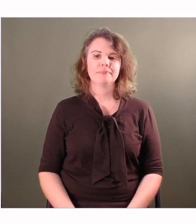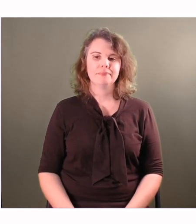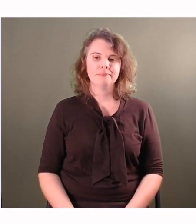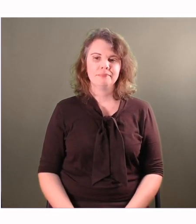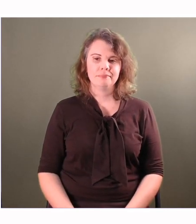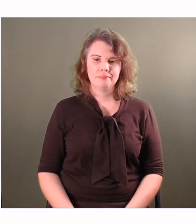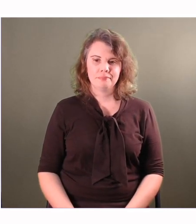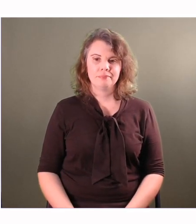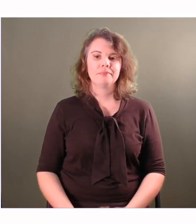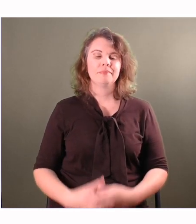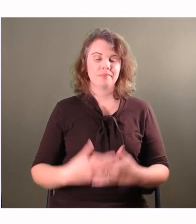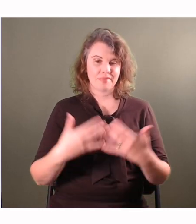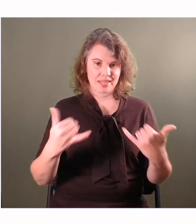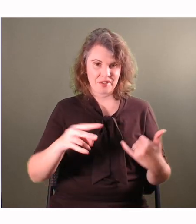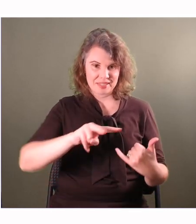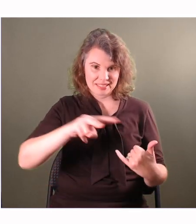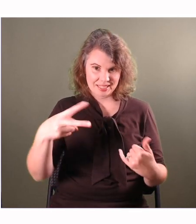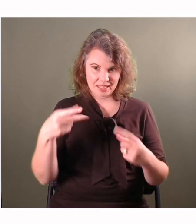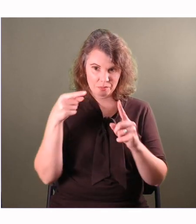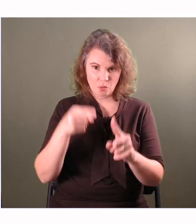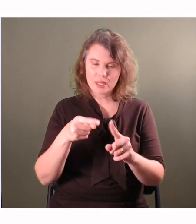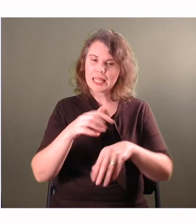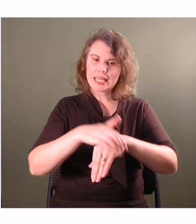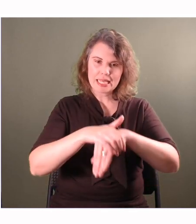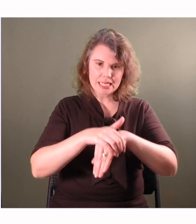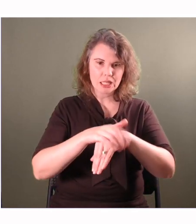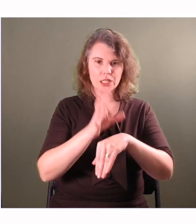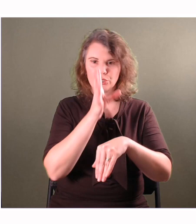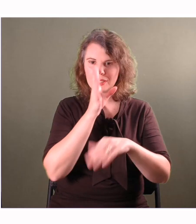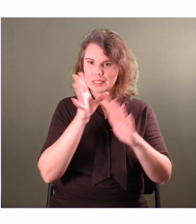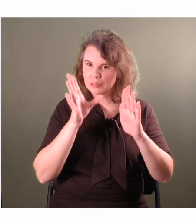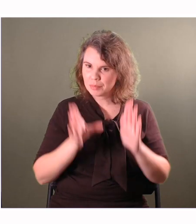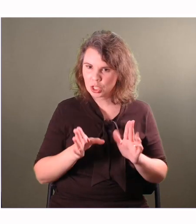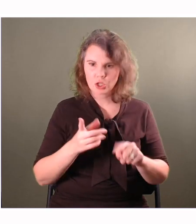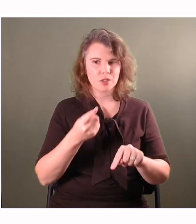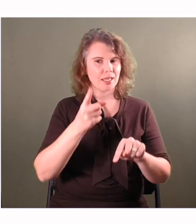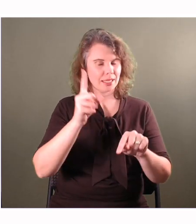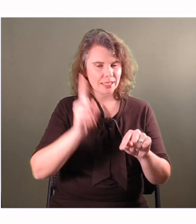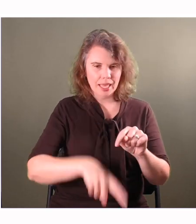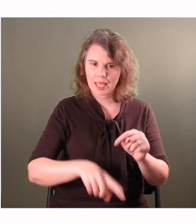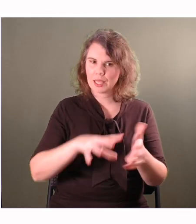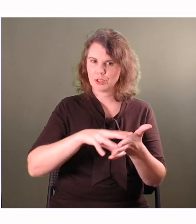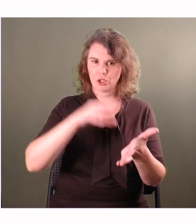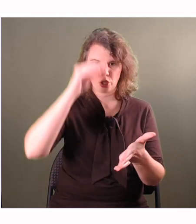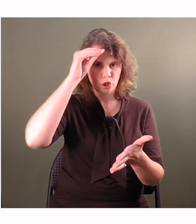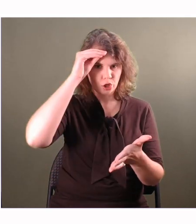And that leads to this second point. English speakers can't learn